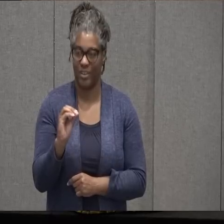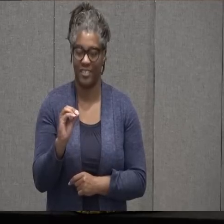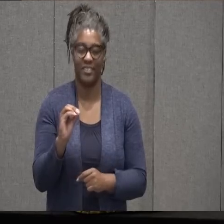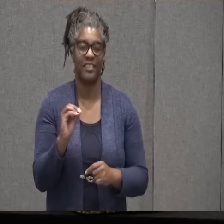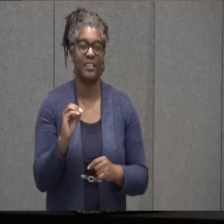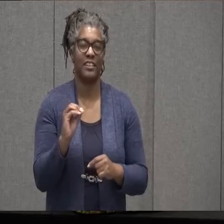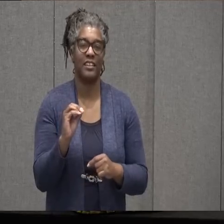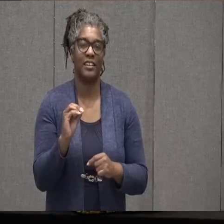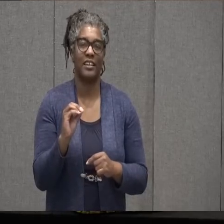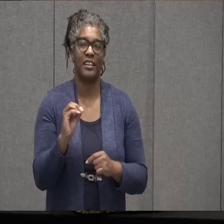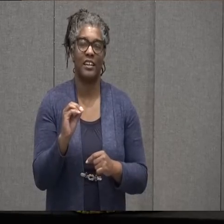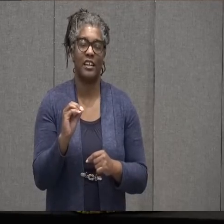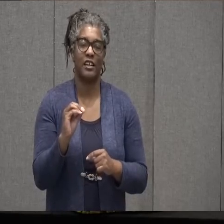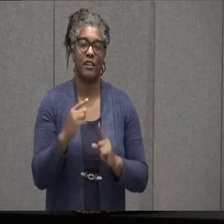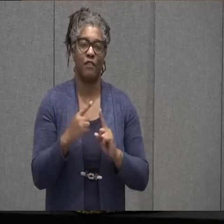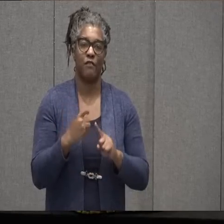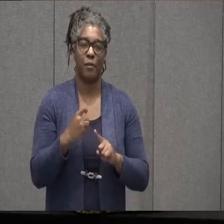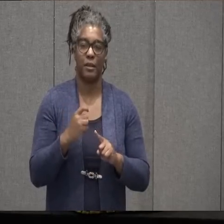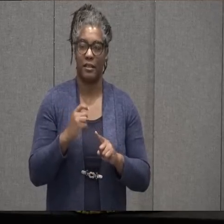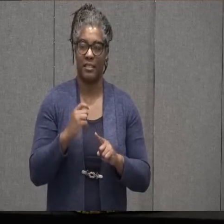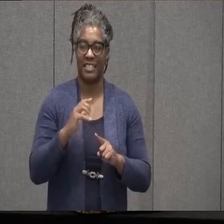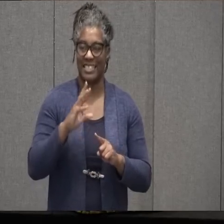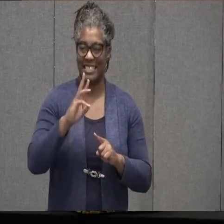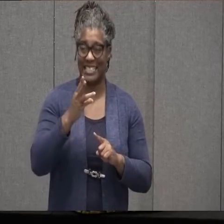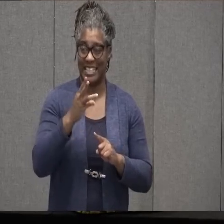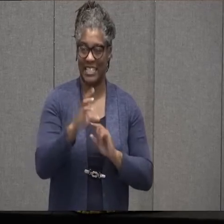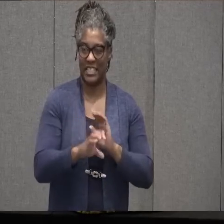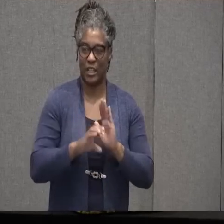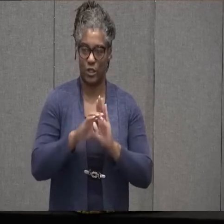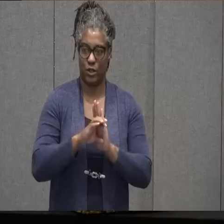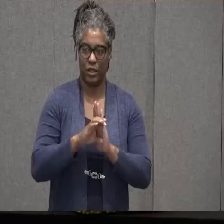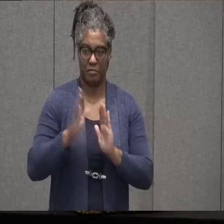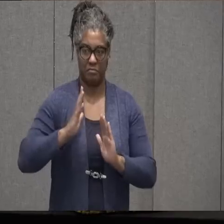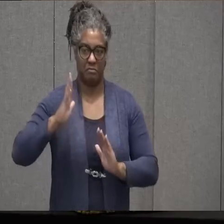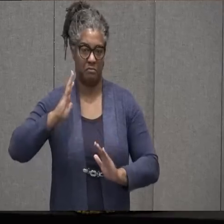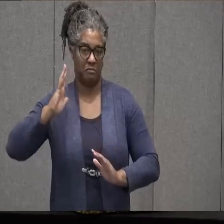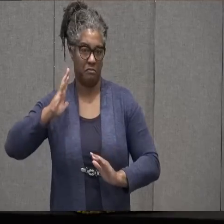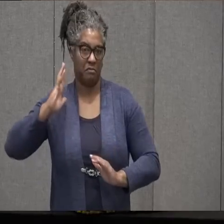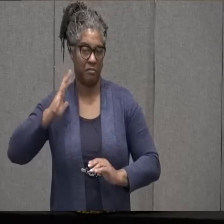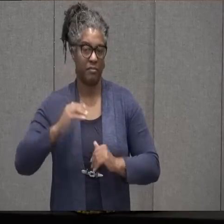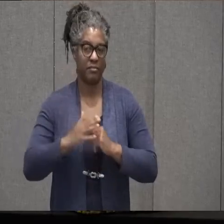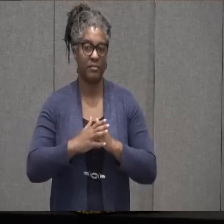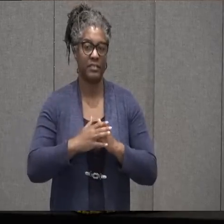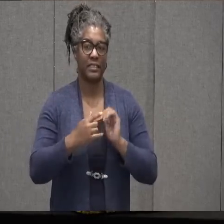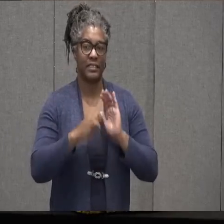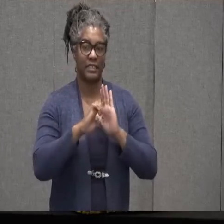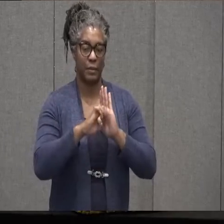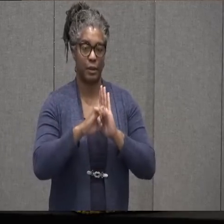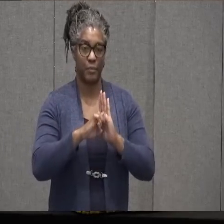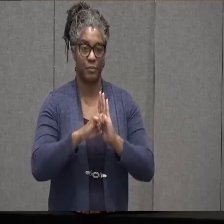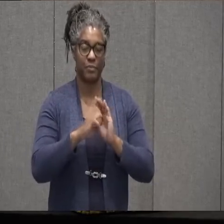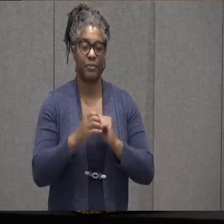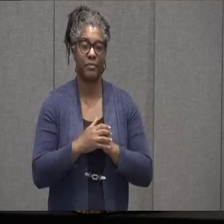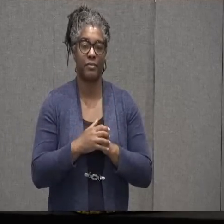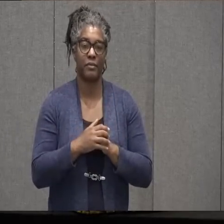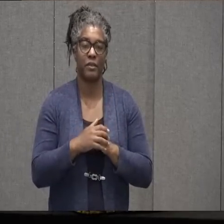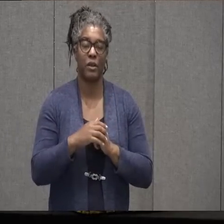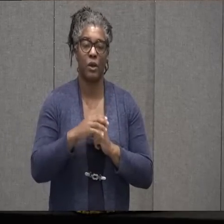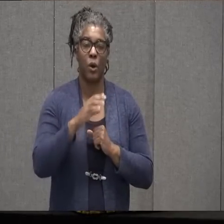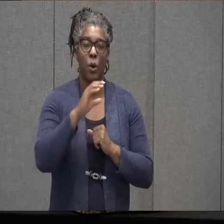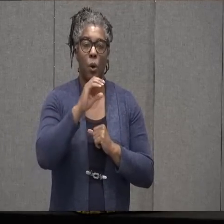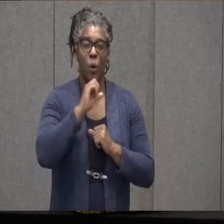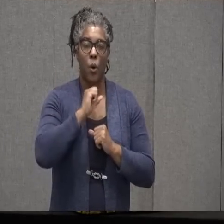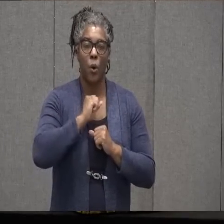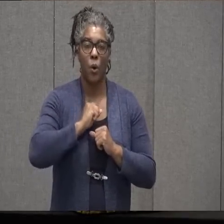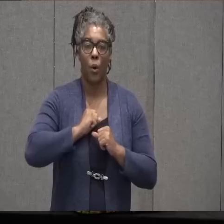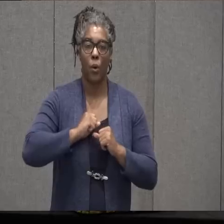Old Pond. So here's an example of what a haiku looks like. An old